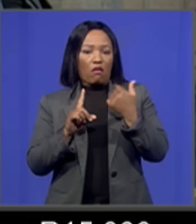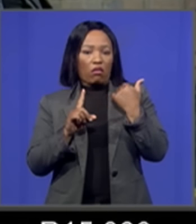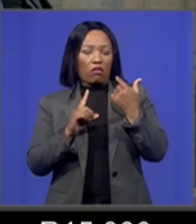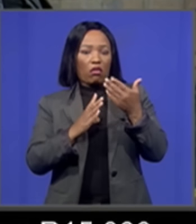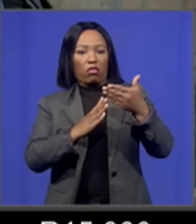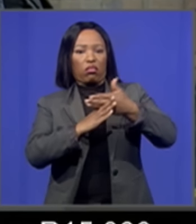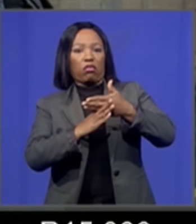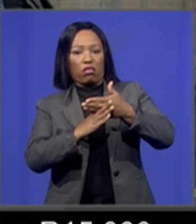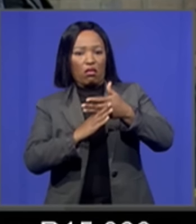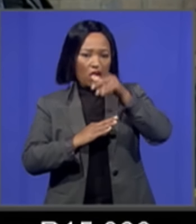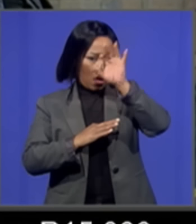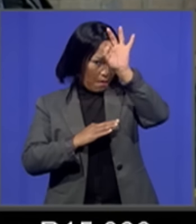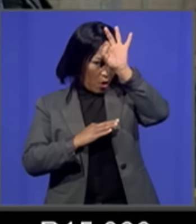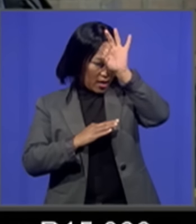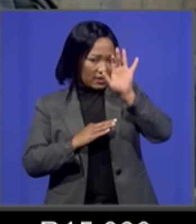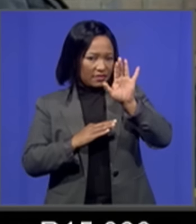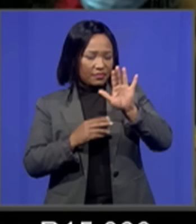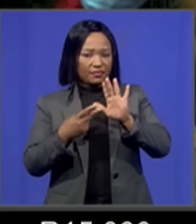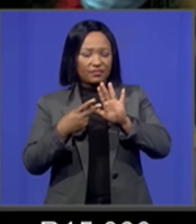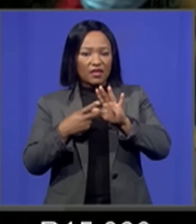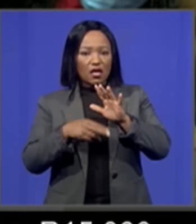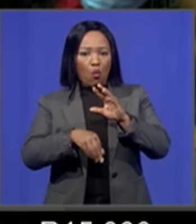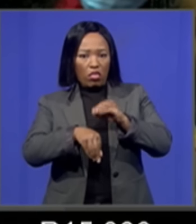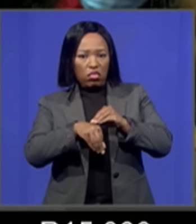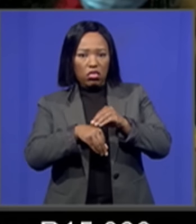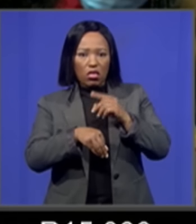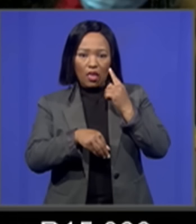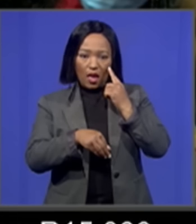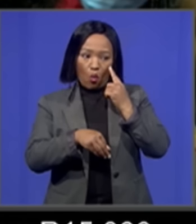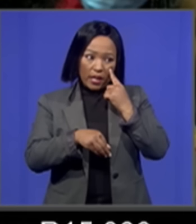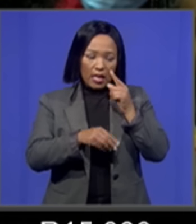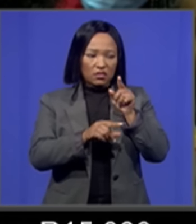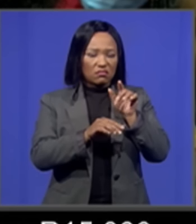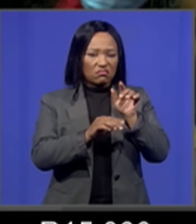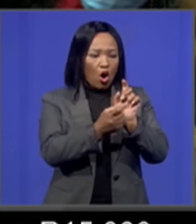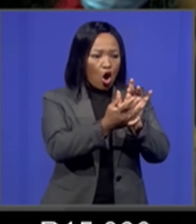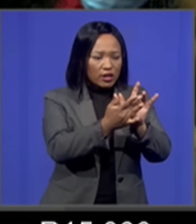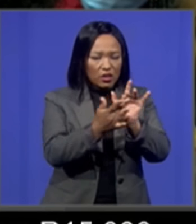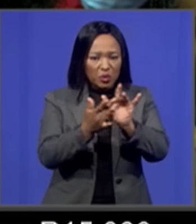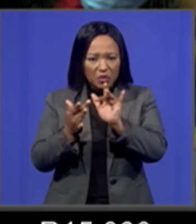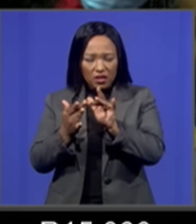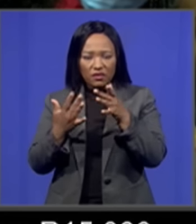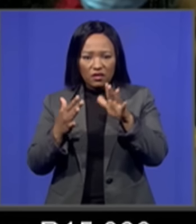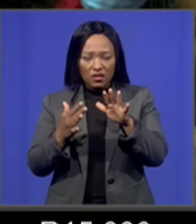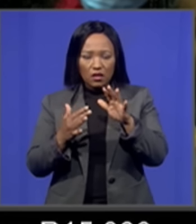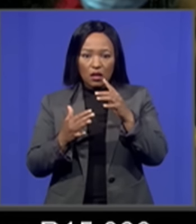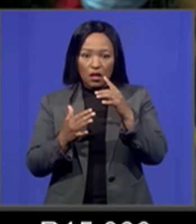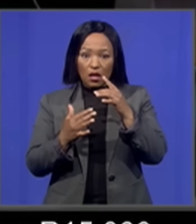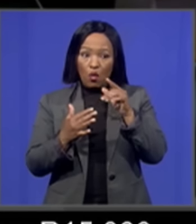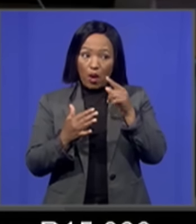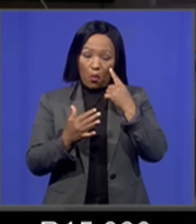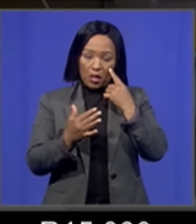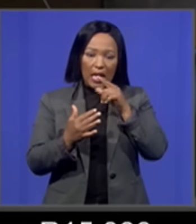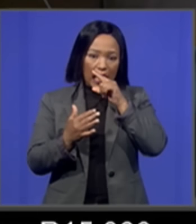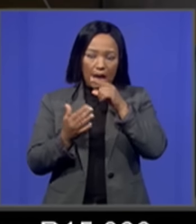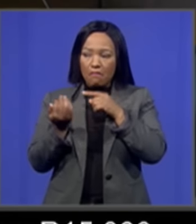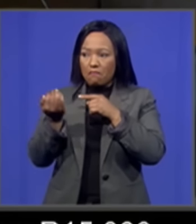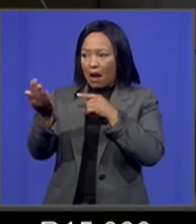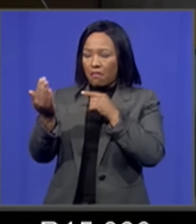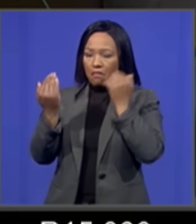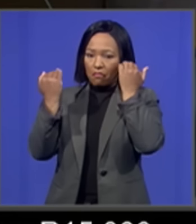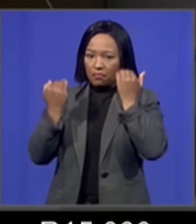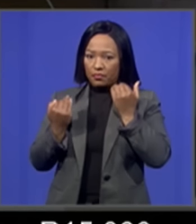go tshedimošo ya maphodisa ga e šita le go sonya-sonyana le ditlhatse molatong wo. Go le bjalo maina a ditlhatse a fileng magistrata. There